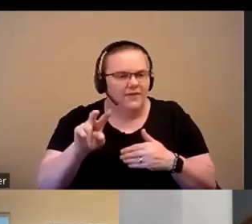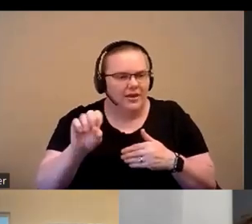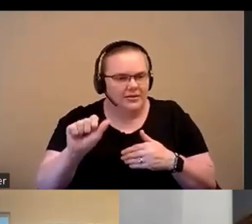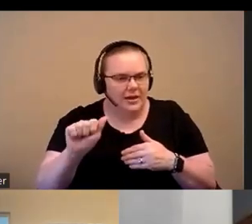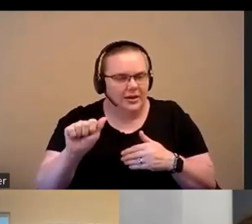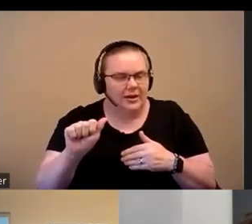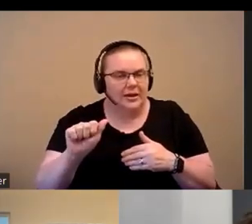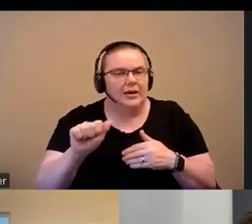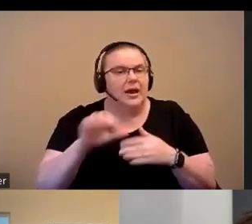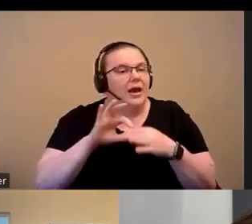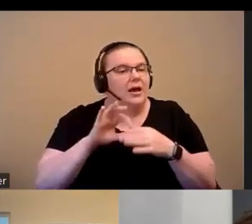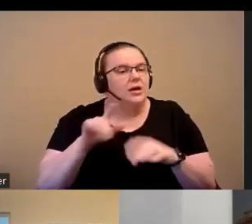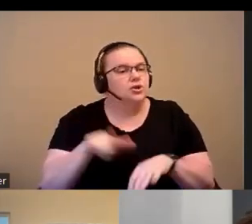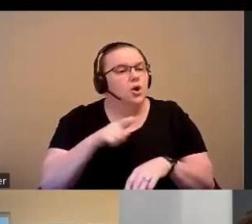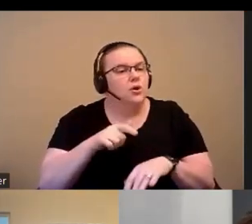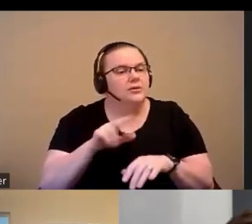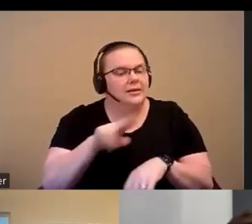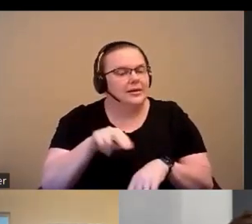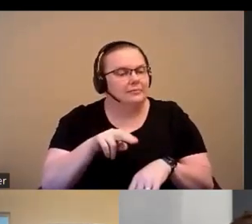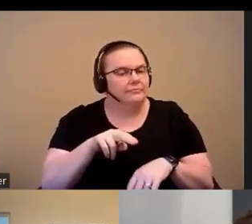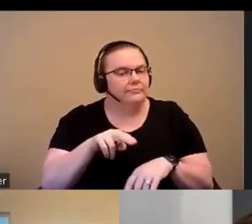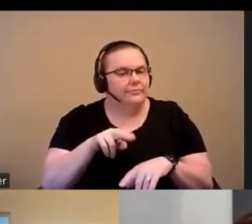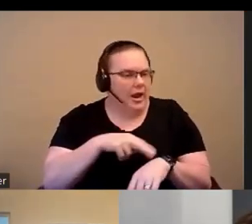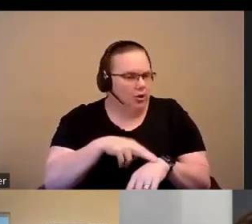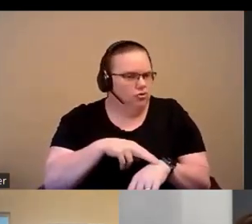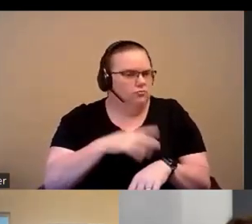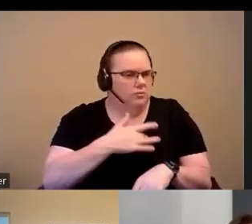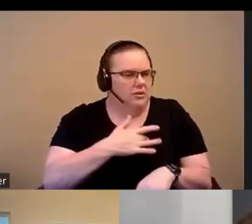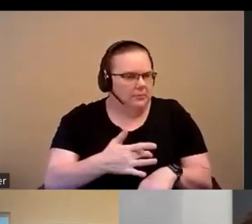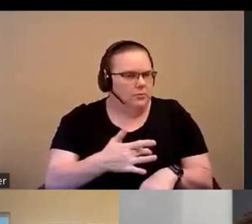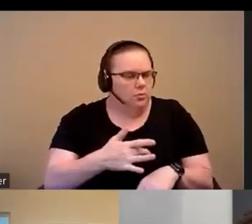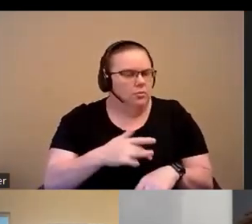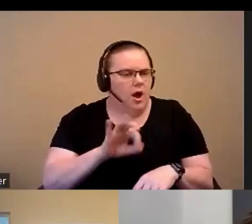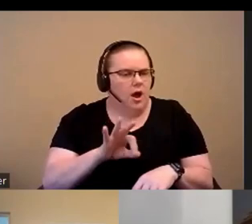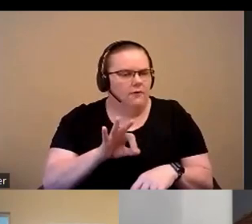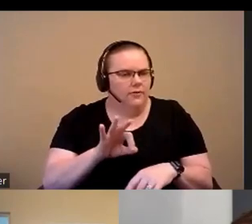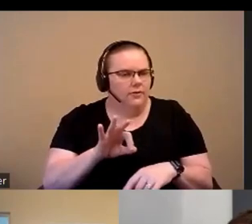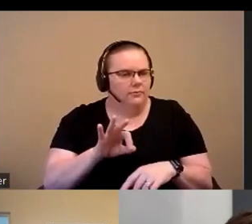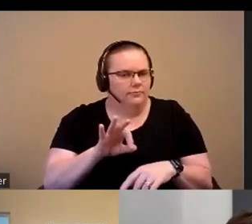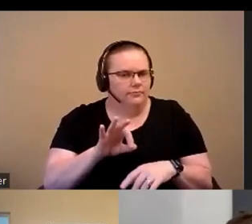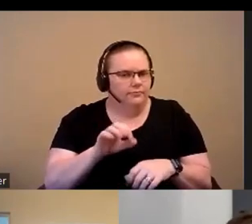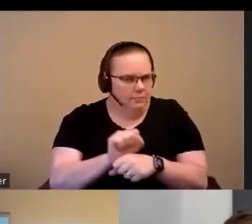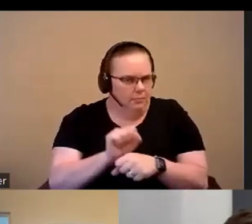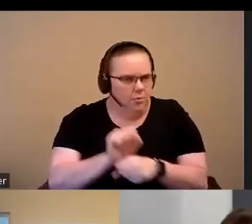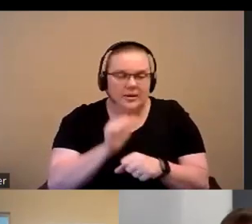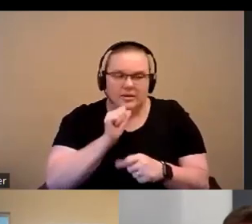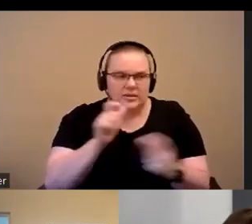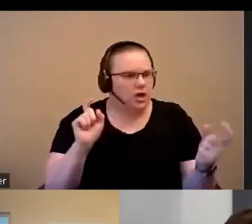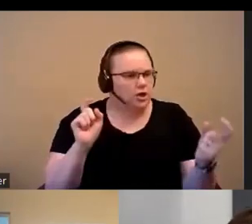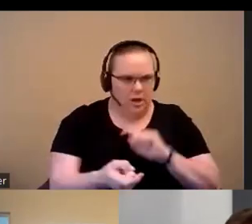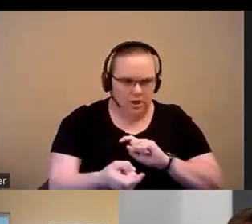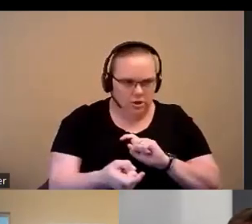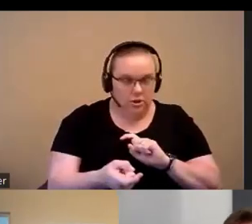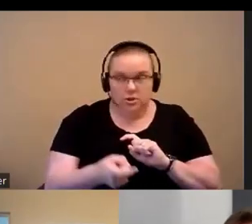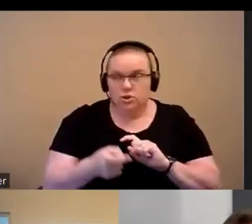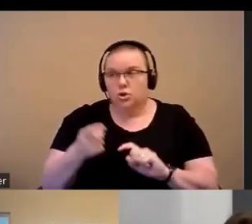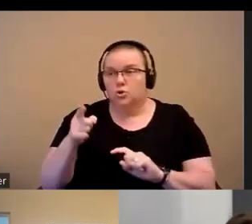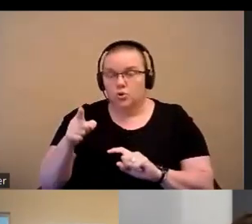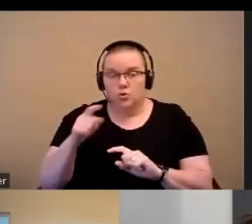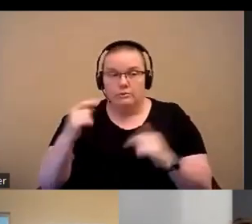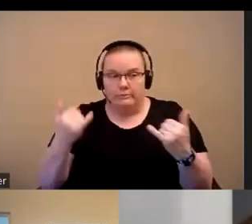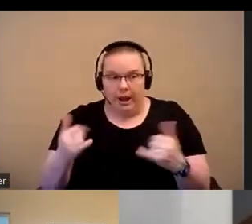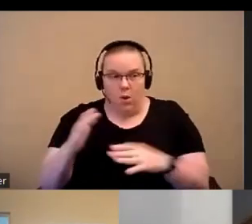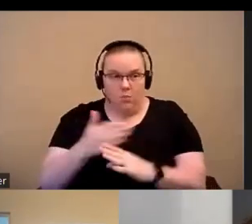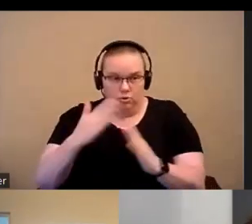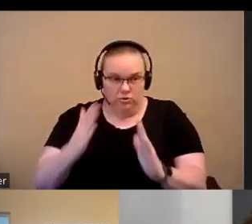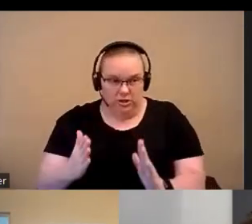as the nature of the employment remains the same. In other words, you can't radically change what you're doing. If you're coming in as a musician, you can't suddenly like